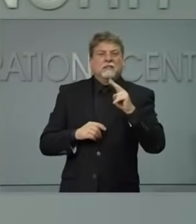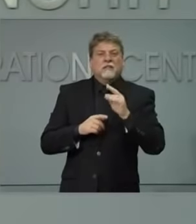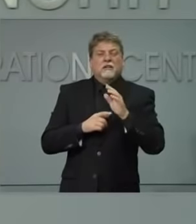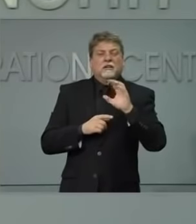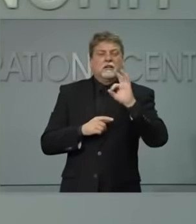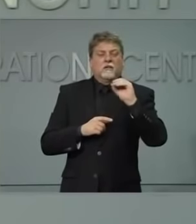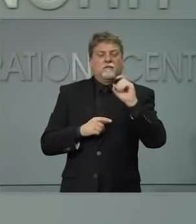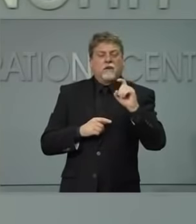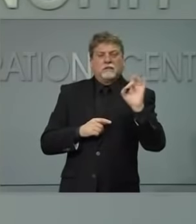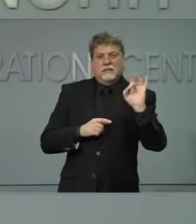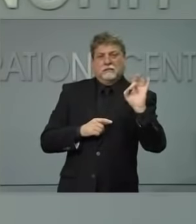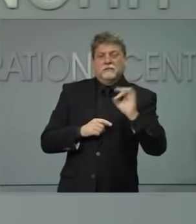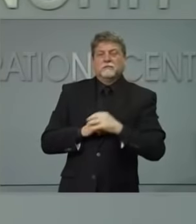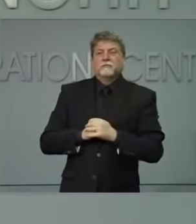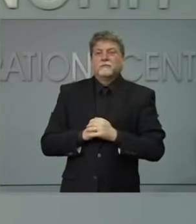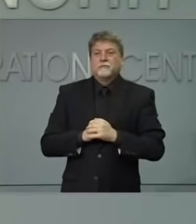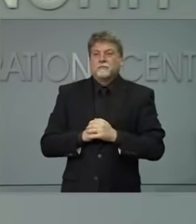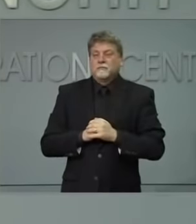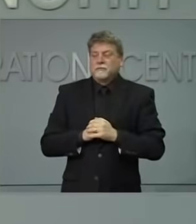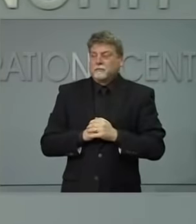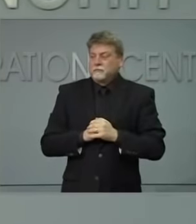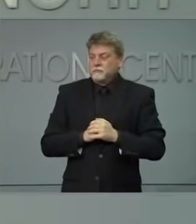Hi, Governor.